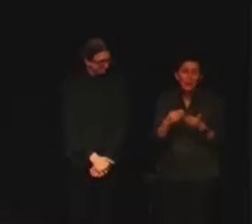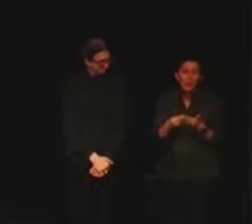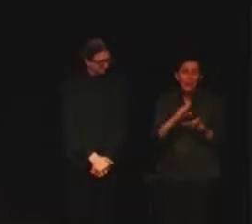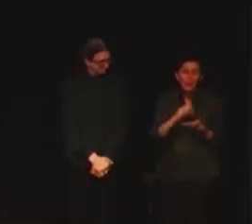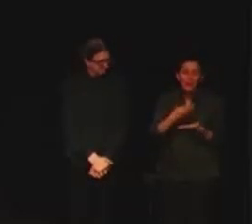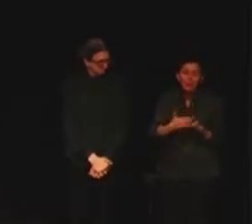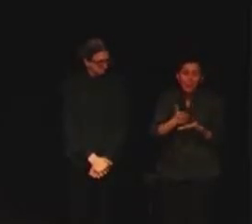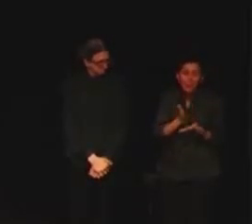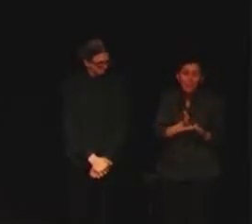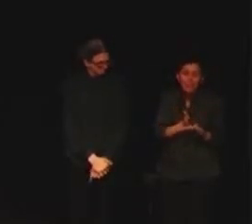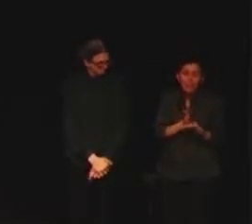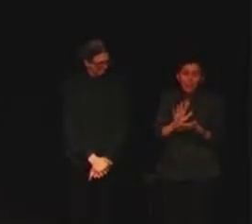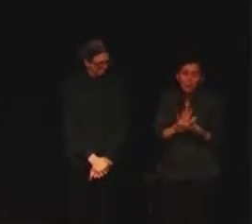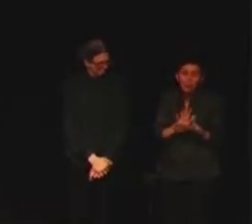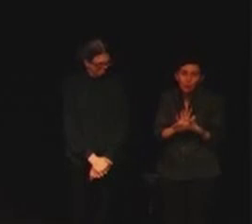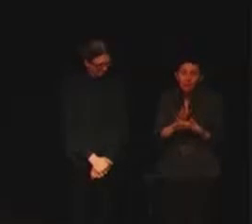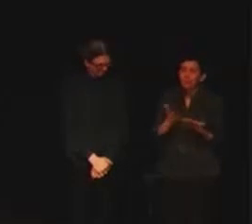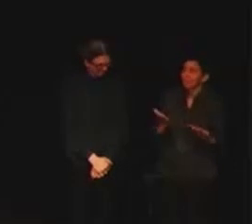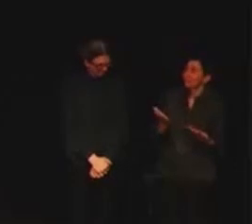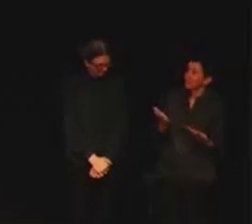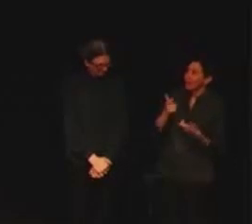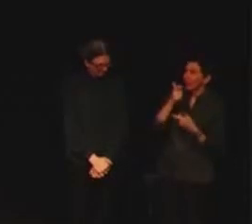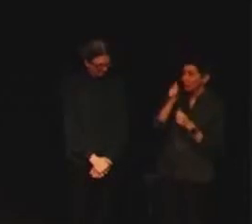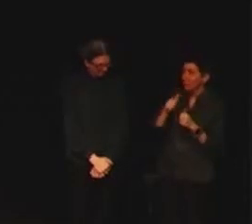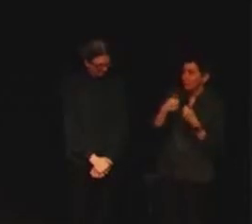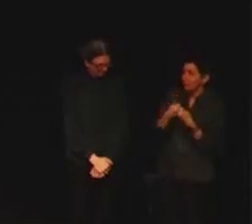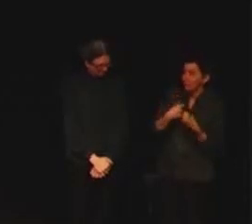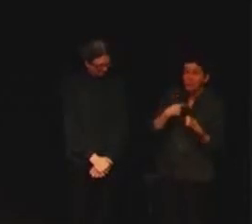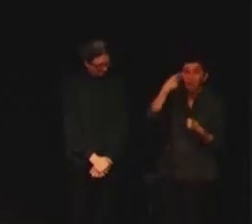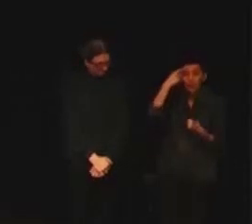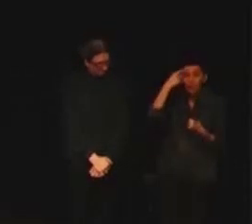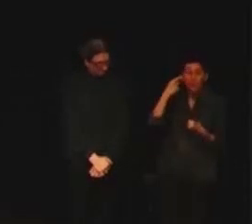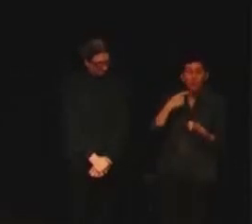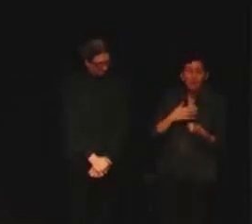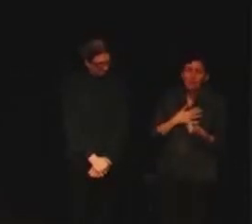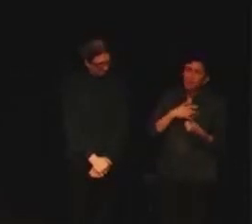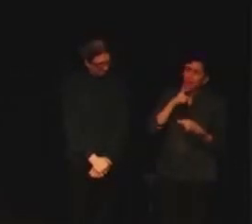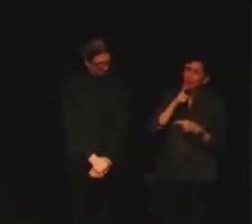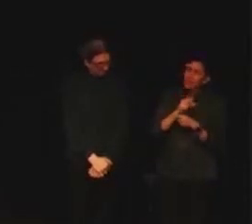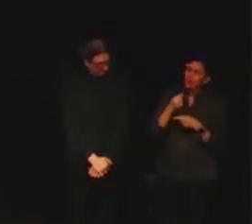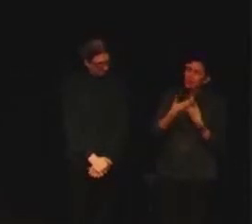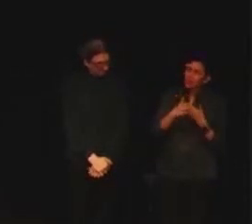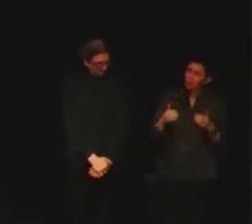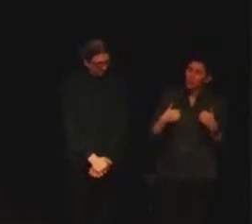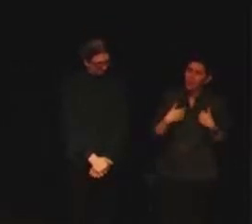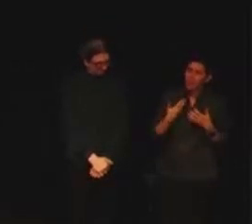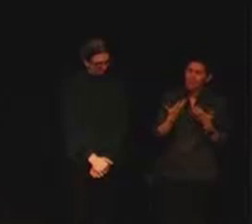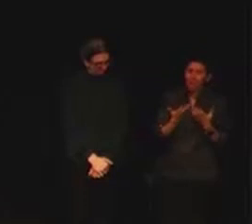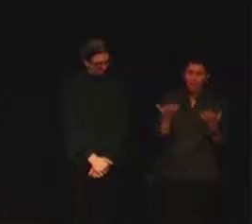cool. So that was an interesting challenge. And then I thought of actually my sister's room and all the post-it notes that she puts